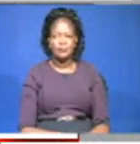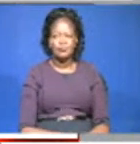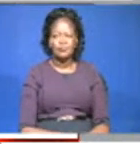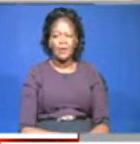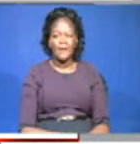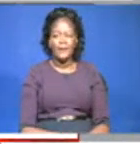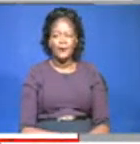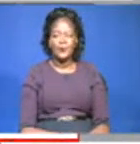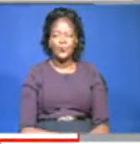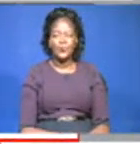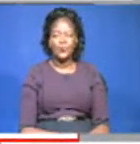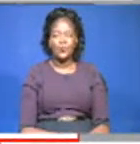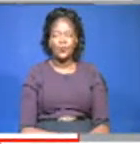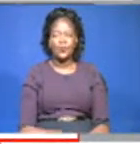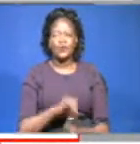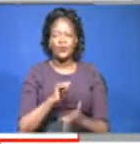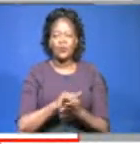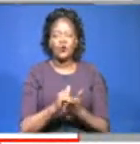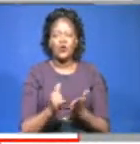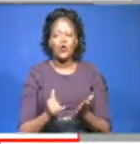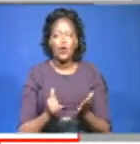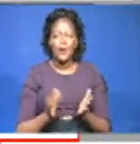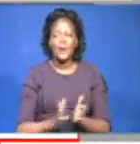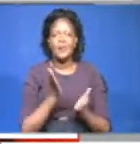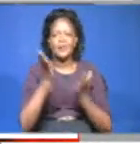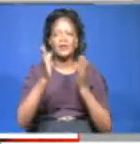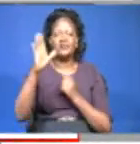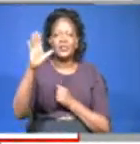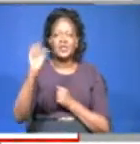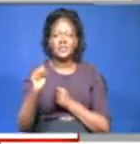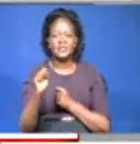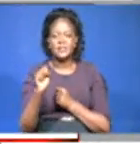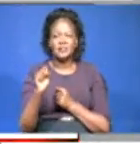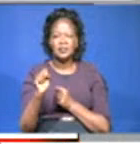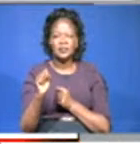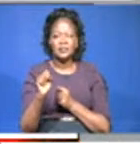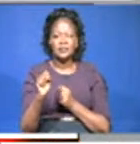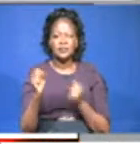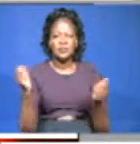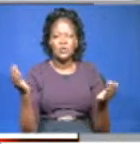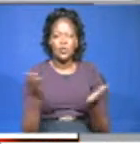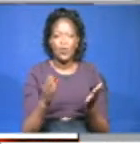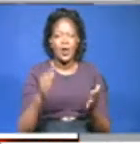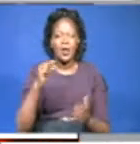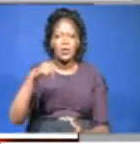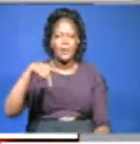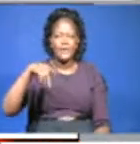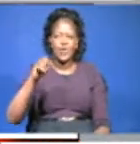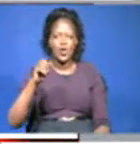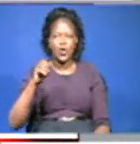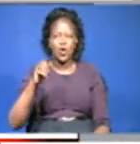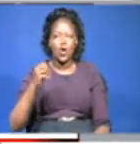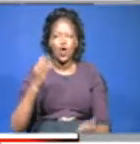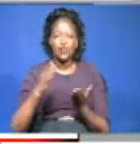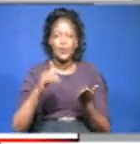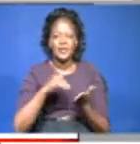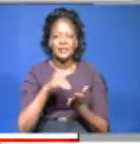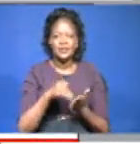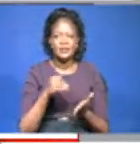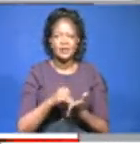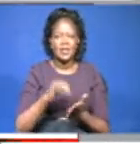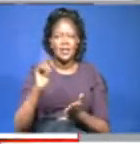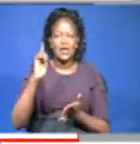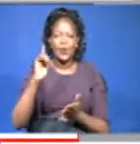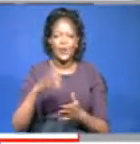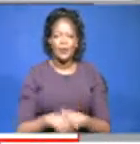Well, that was Public Service Cabinet Secretary Aisha Juma at the GPO Huduma Center here in